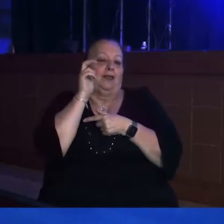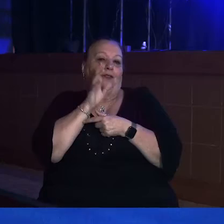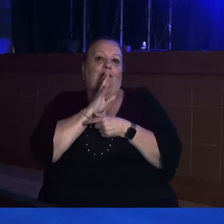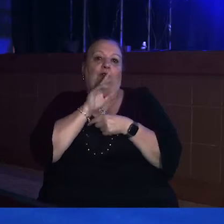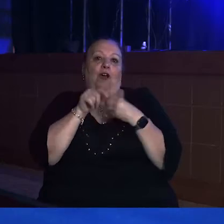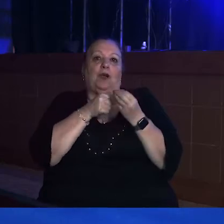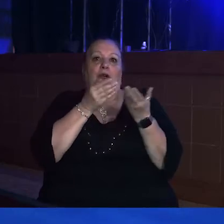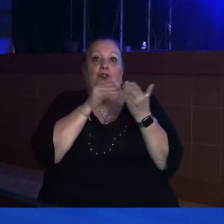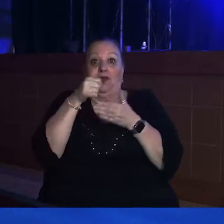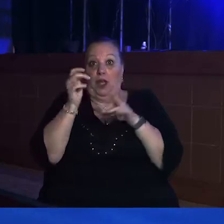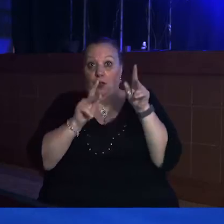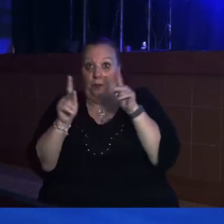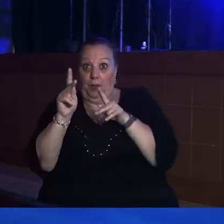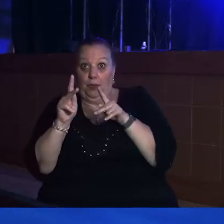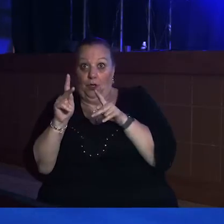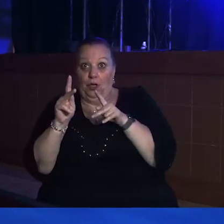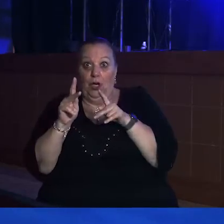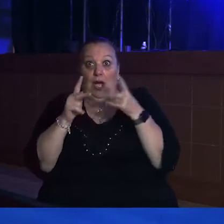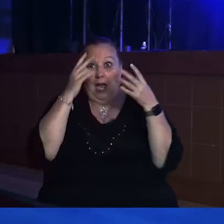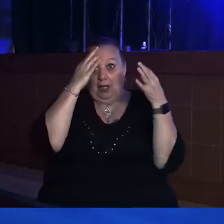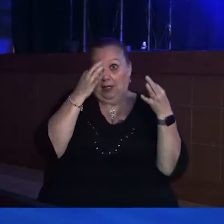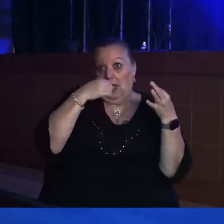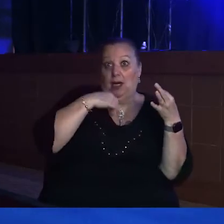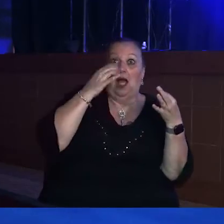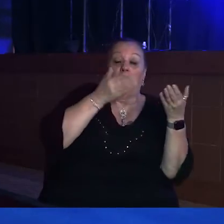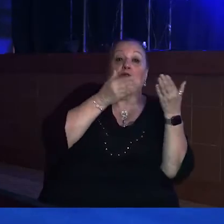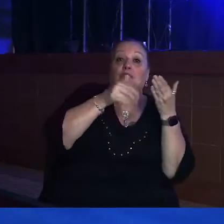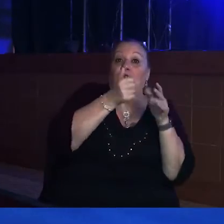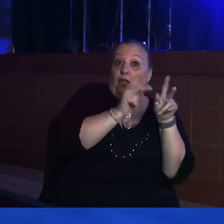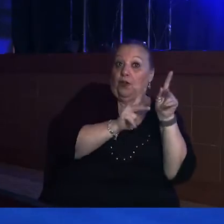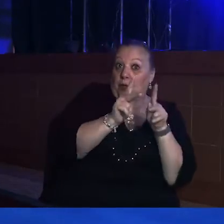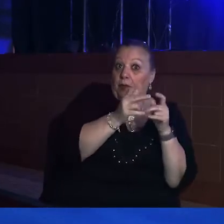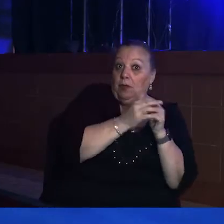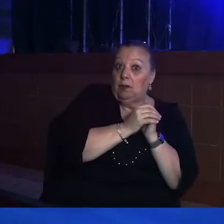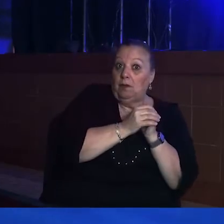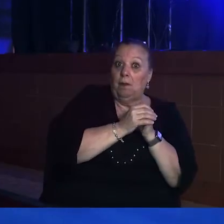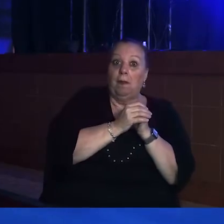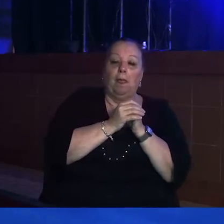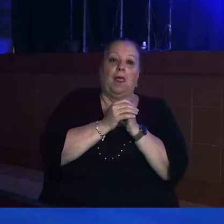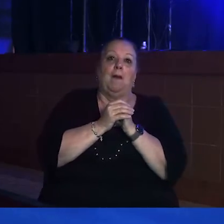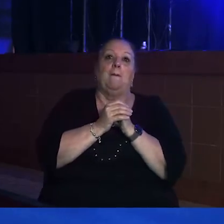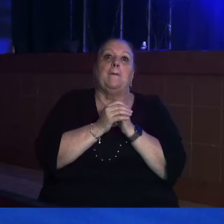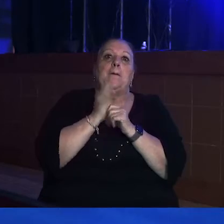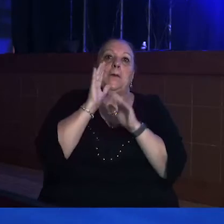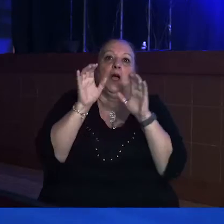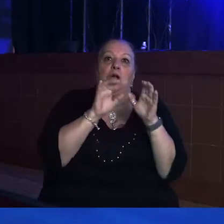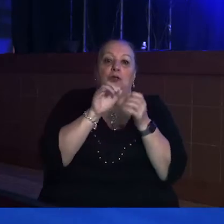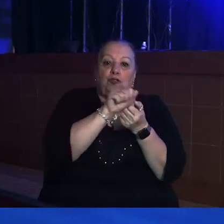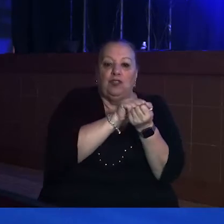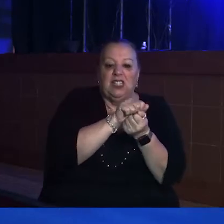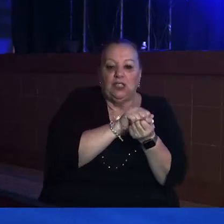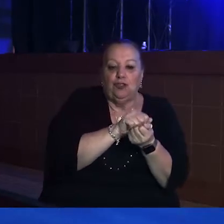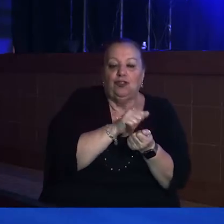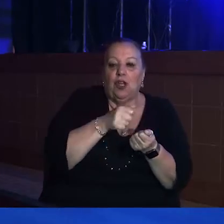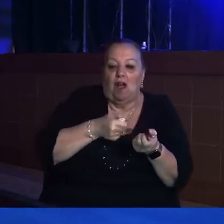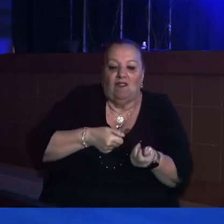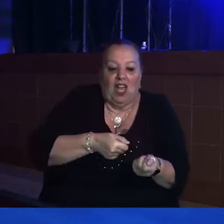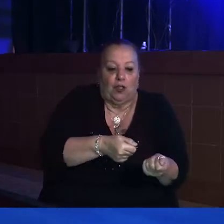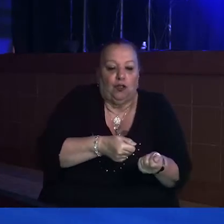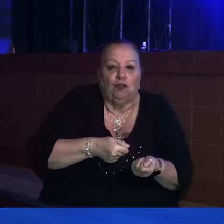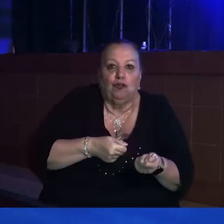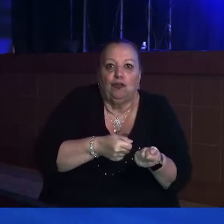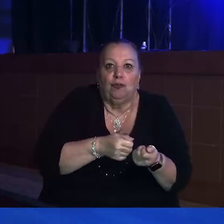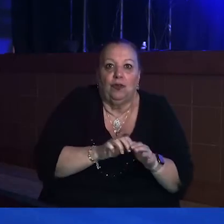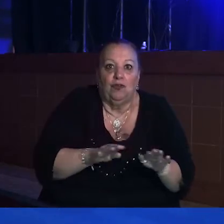others, but I decide that I'm actually going to serve other people, I'm gonna do the dishes, I'm gonna vacuum the floor